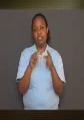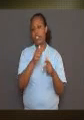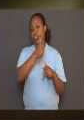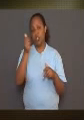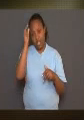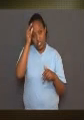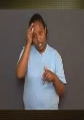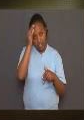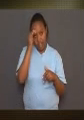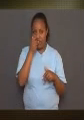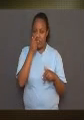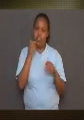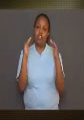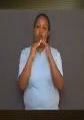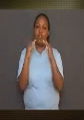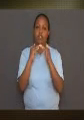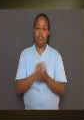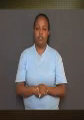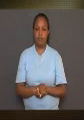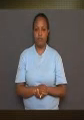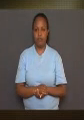of other cultural traits.